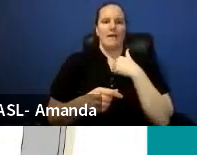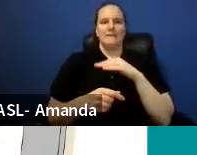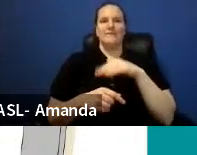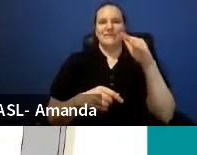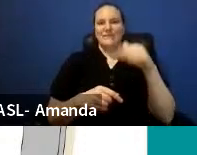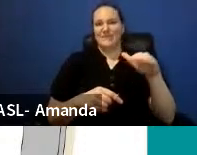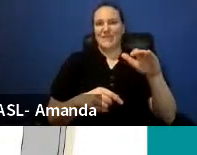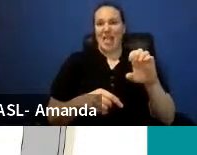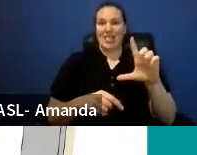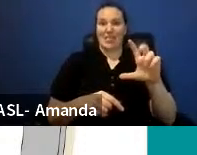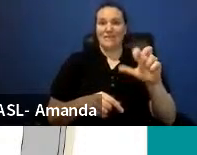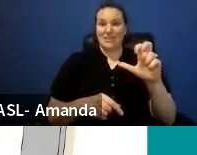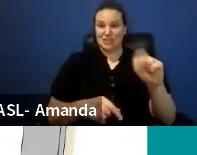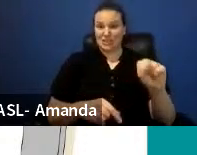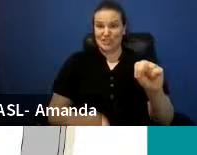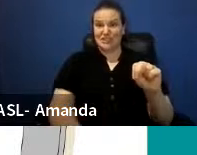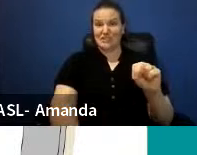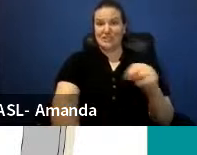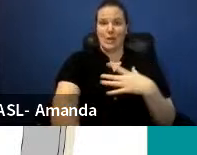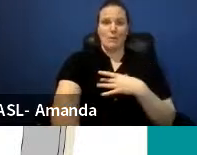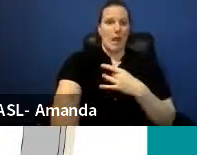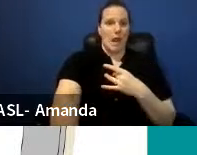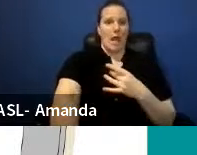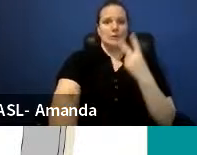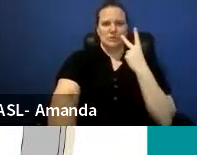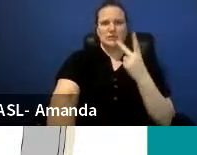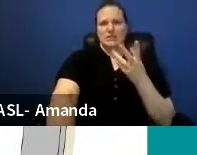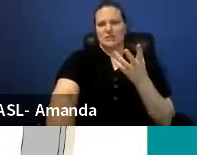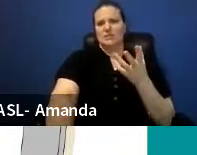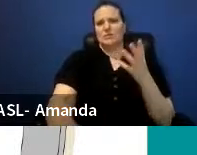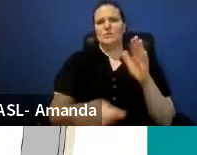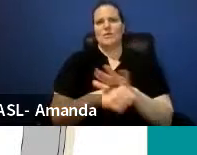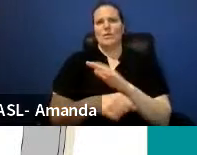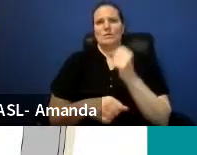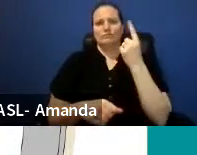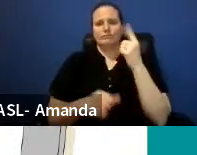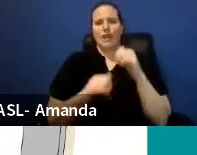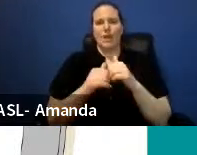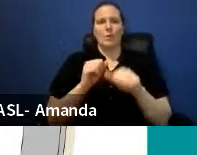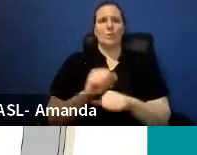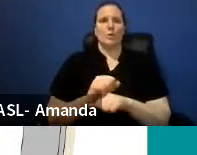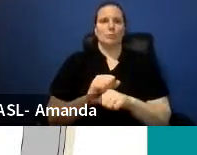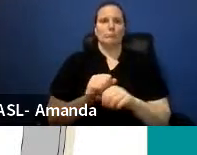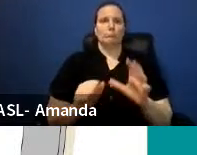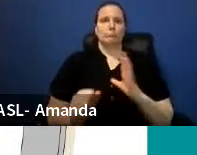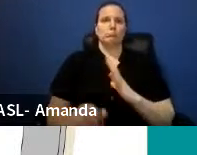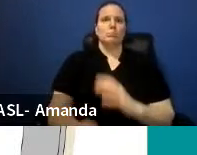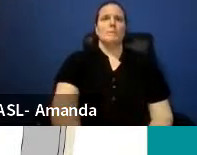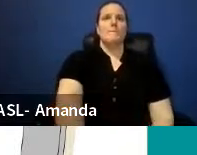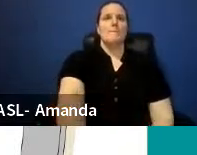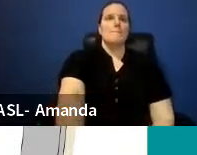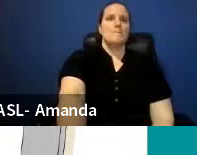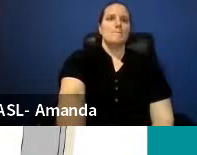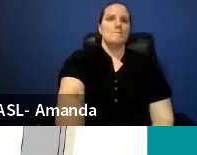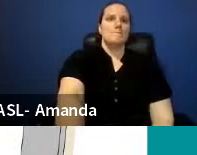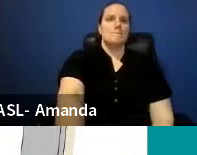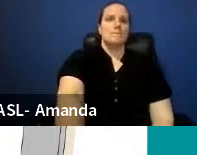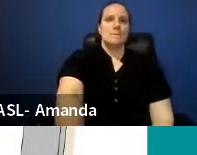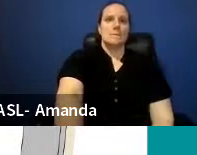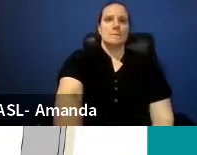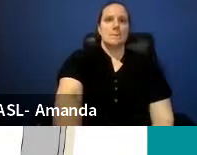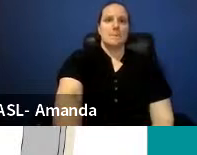and I'd like to see the elevations in order to fully understand how this all works. I did want to comment briefly that it does seem to